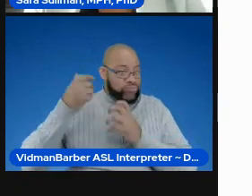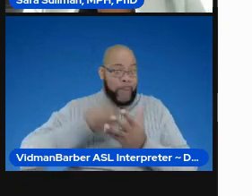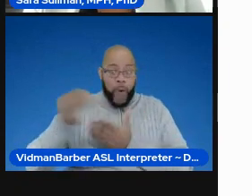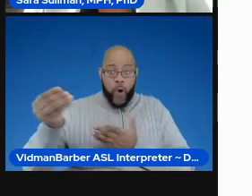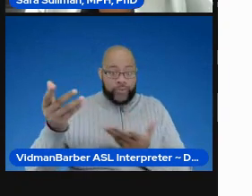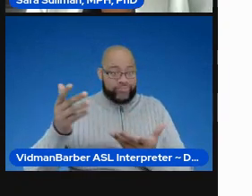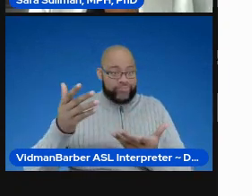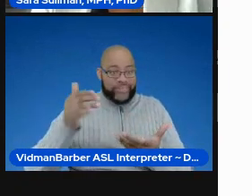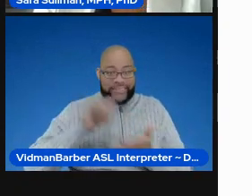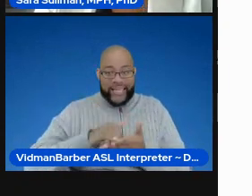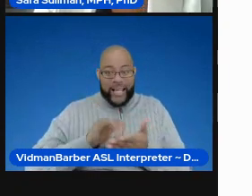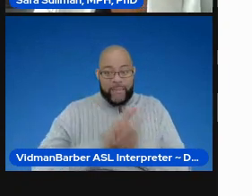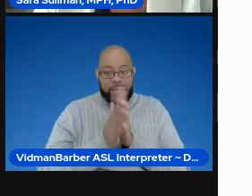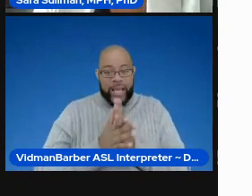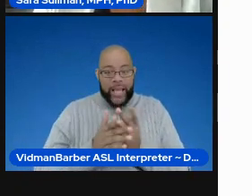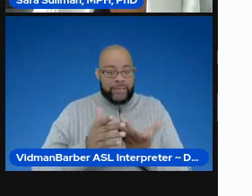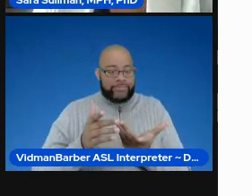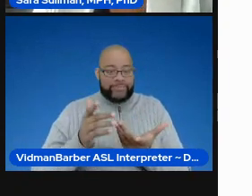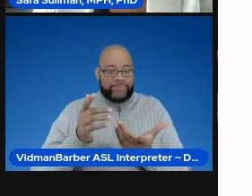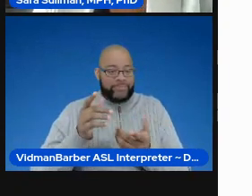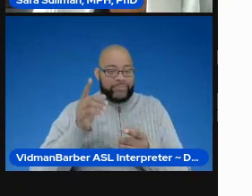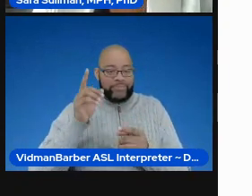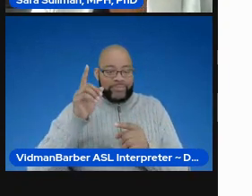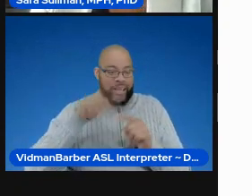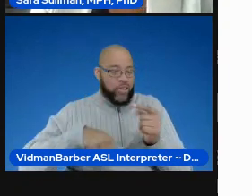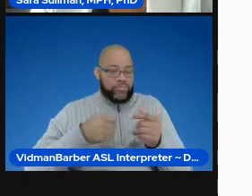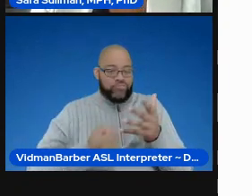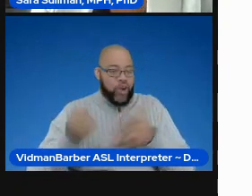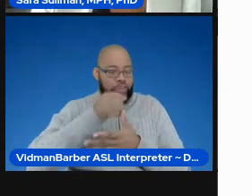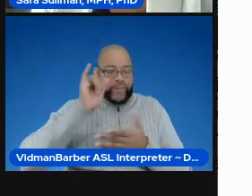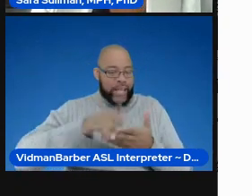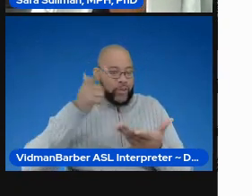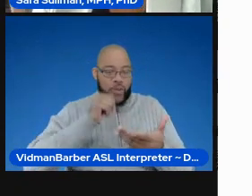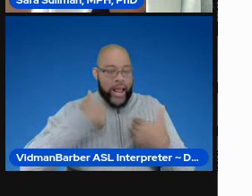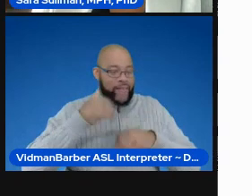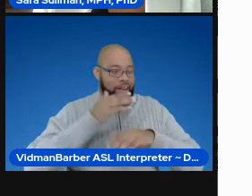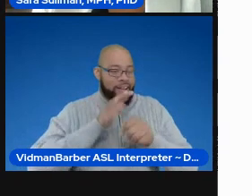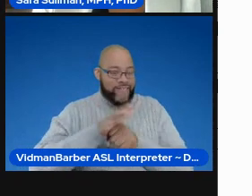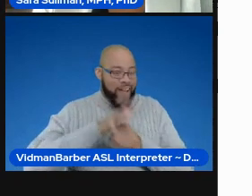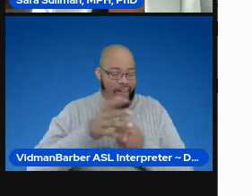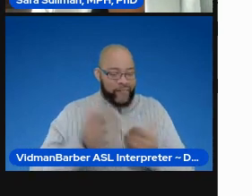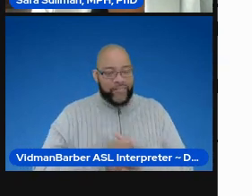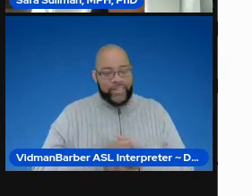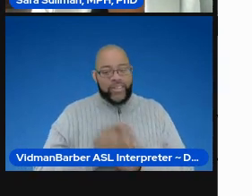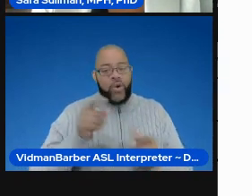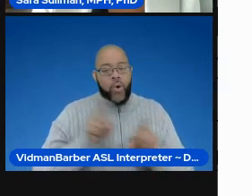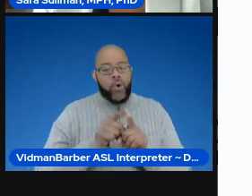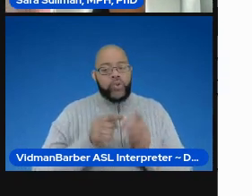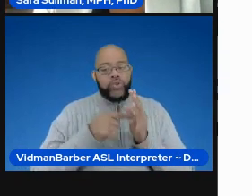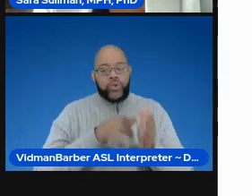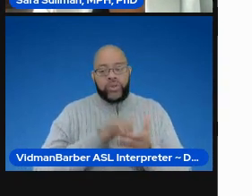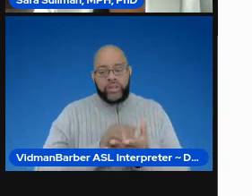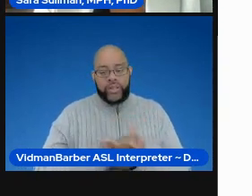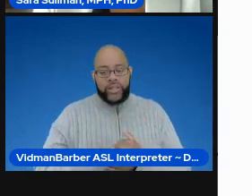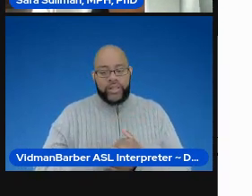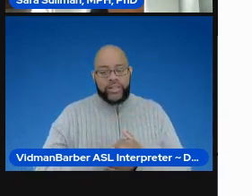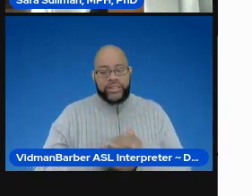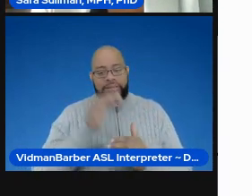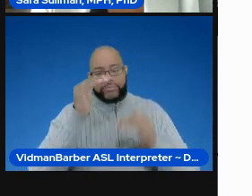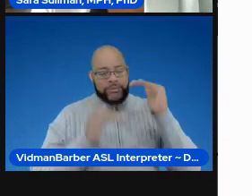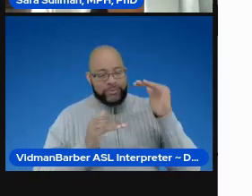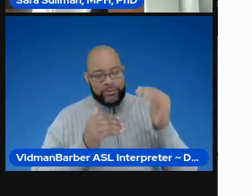then this became less on our list of priorities. And this also highlights a lot of the inequalities